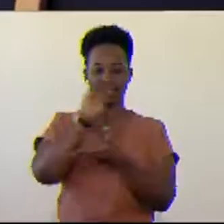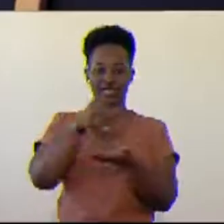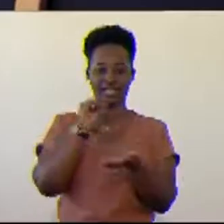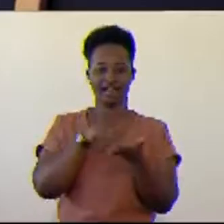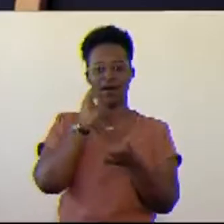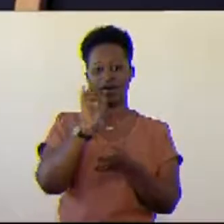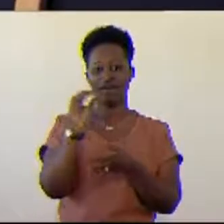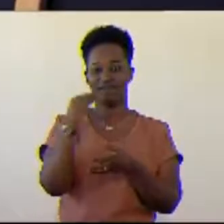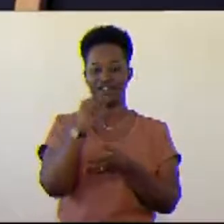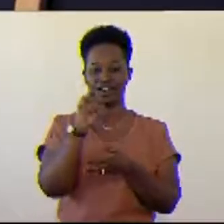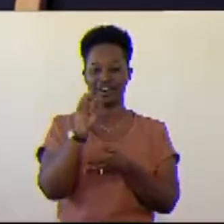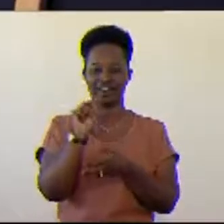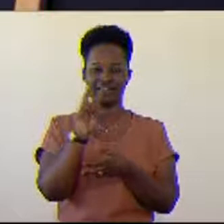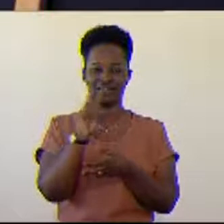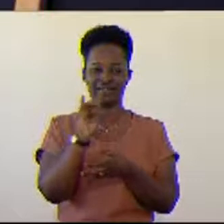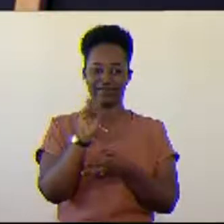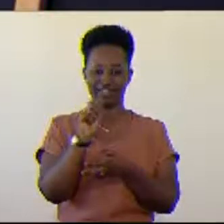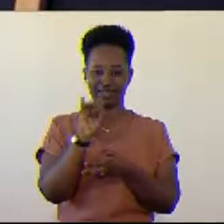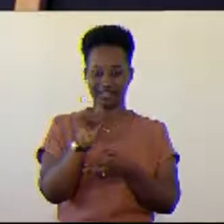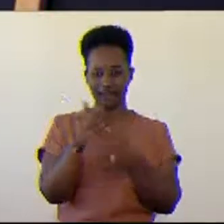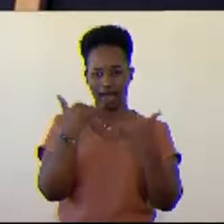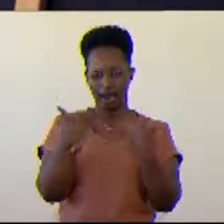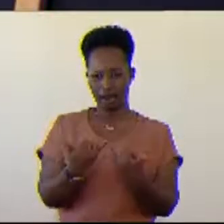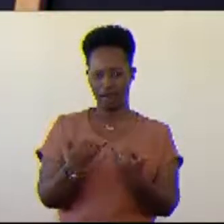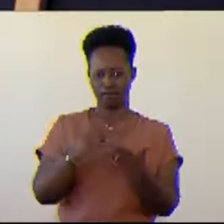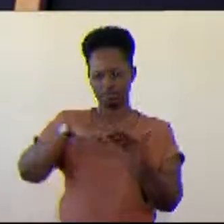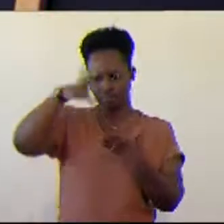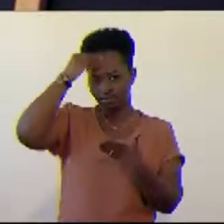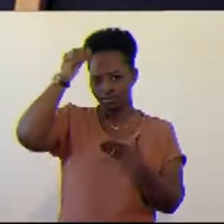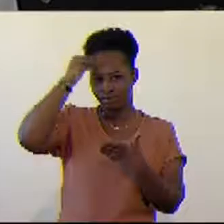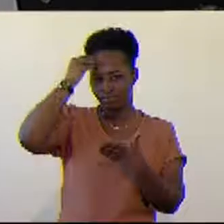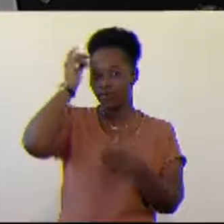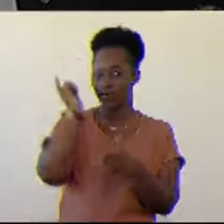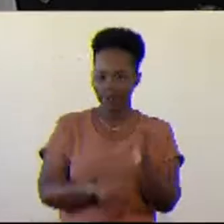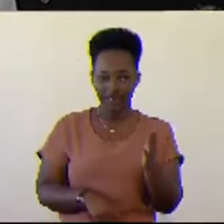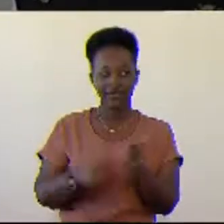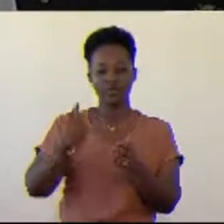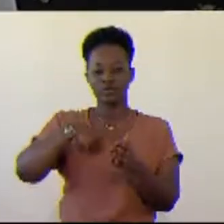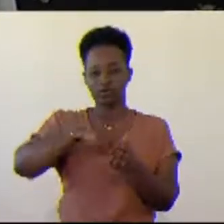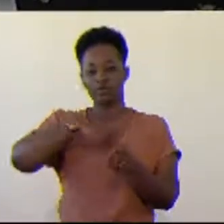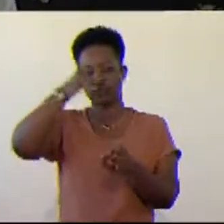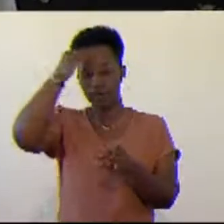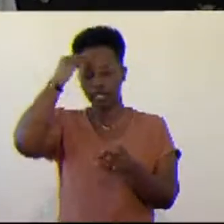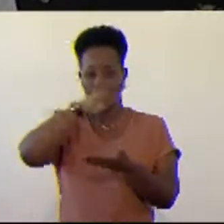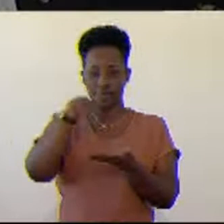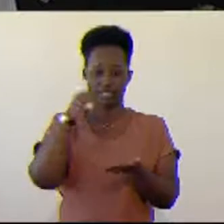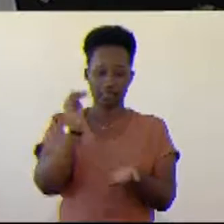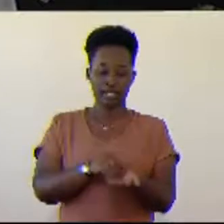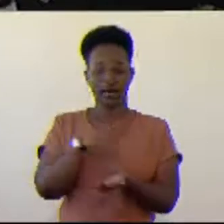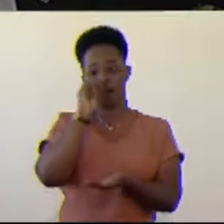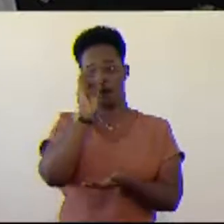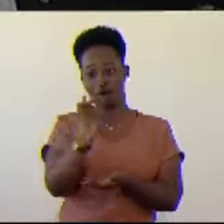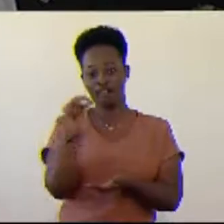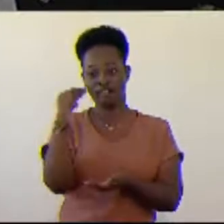our lesson today is about the center of gravity of irregular lamina and regular